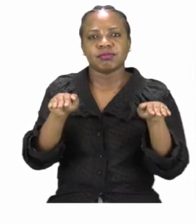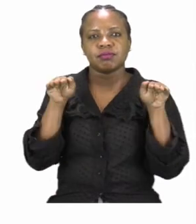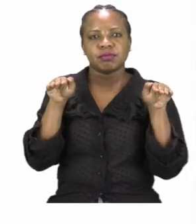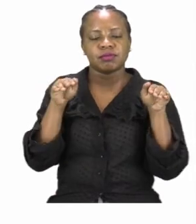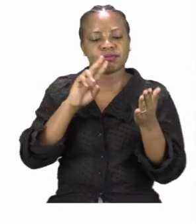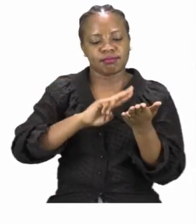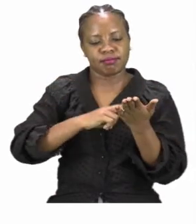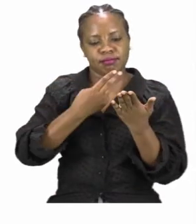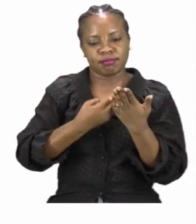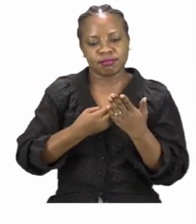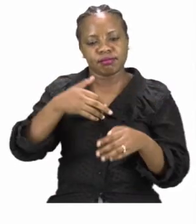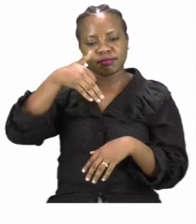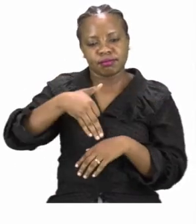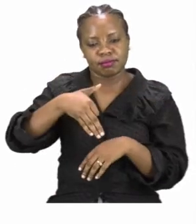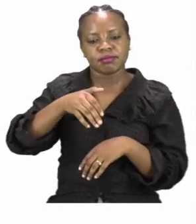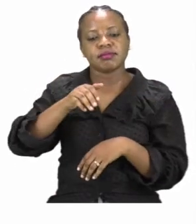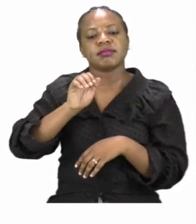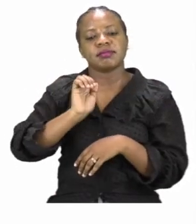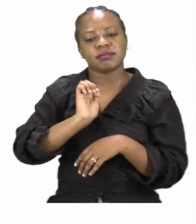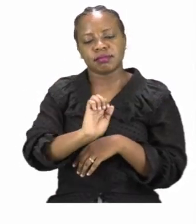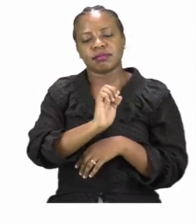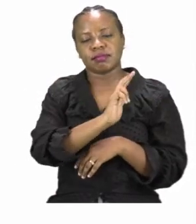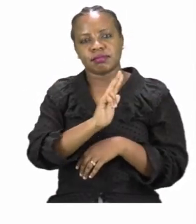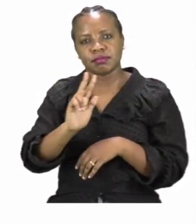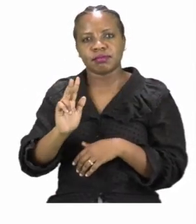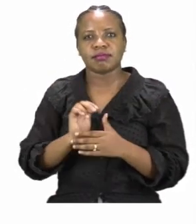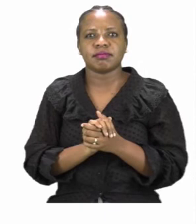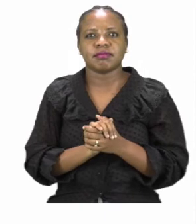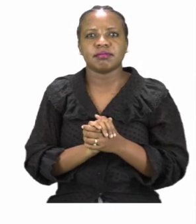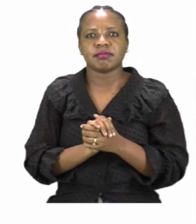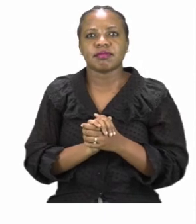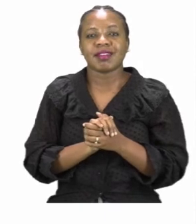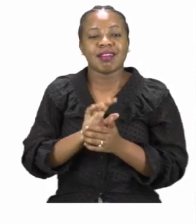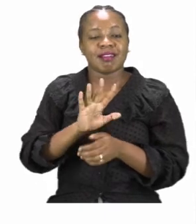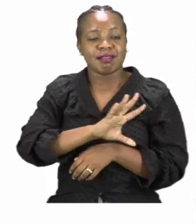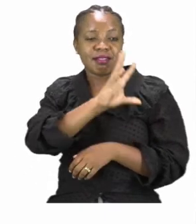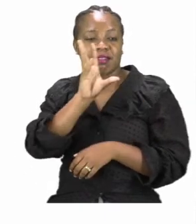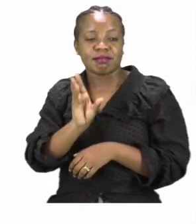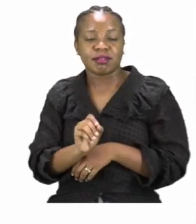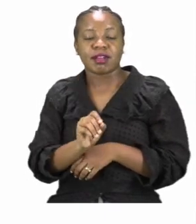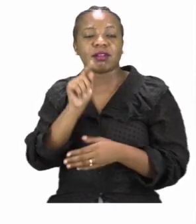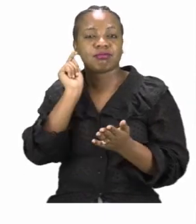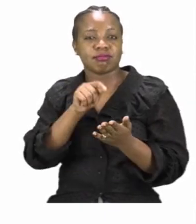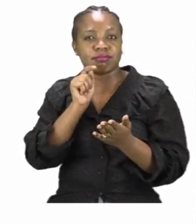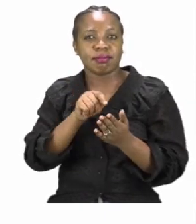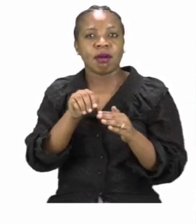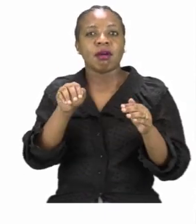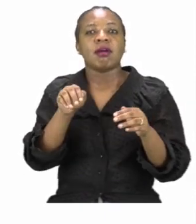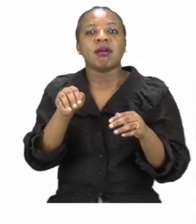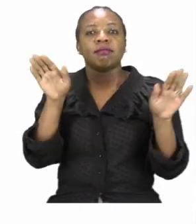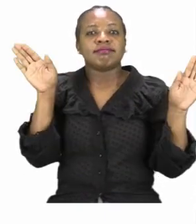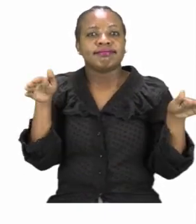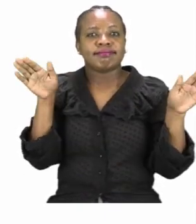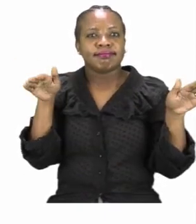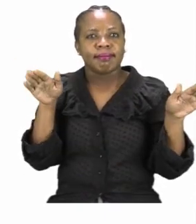The African fish eagle has excellent vision and is thus a